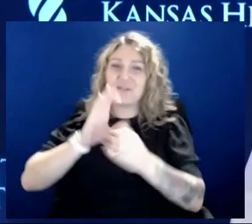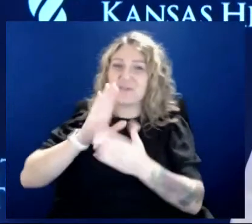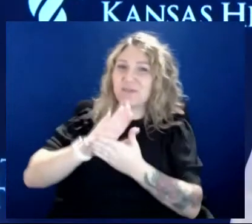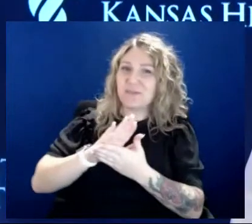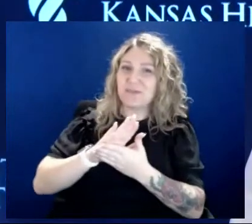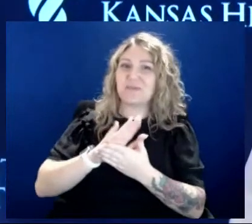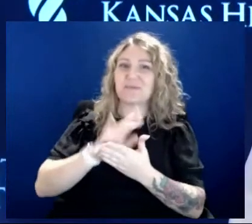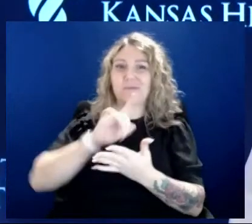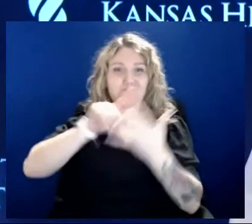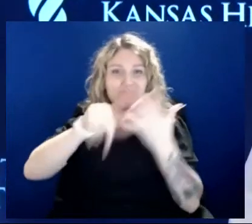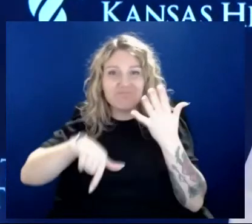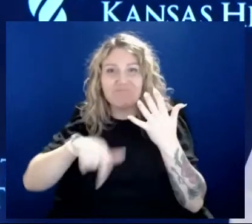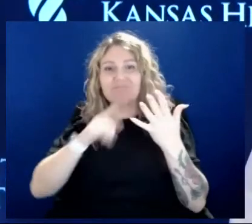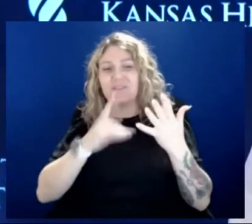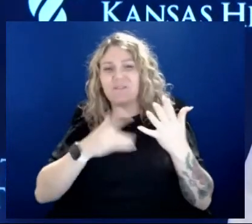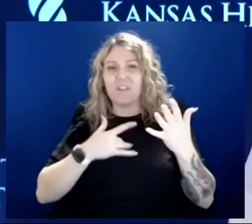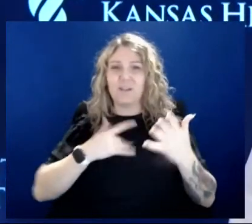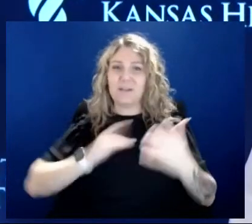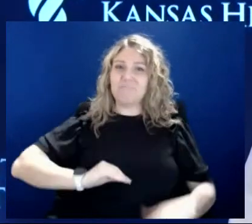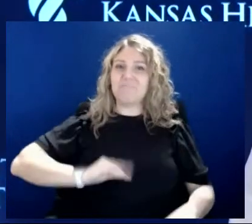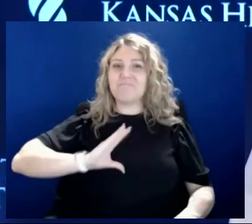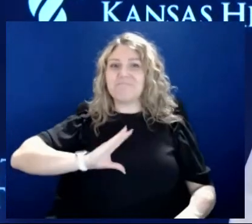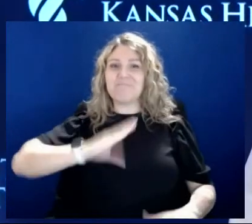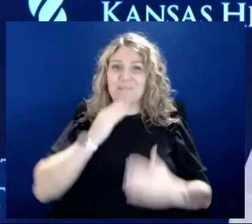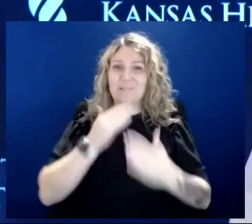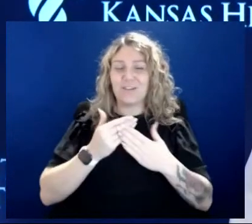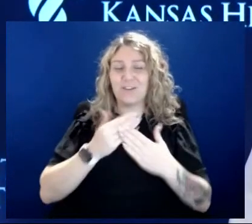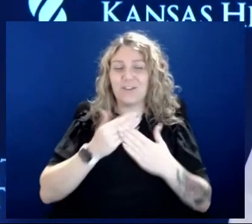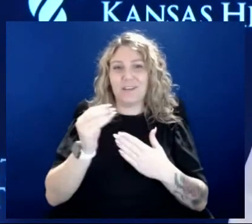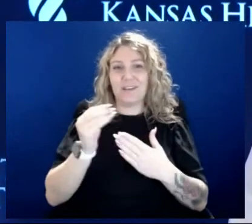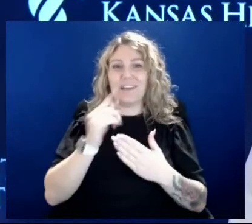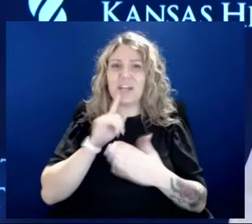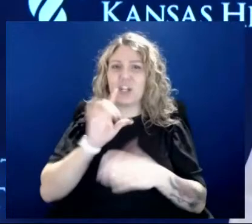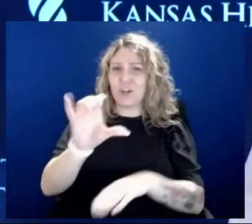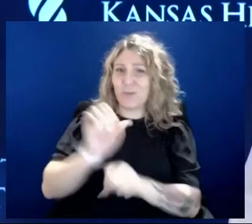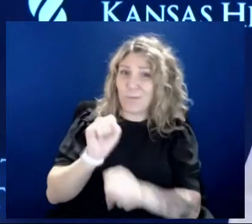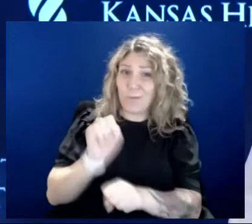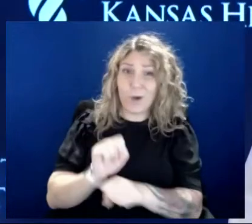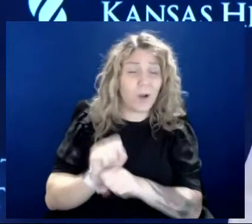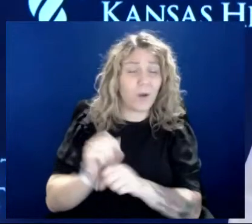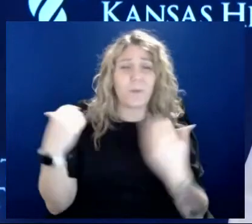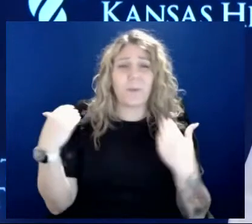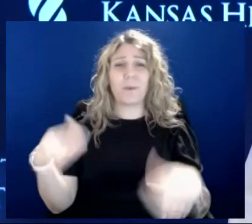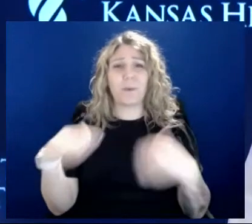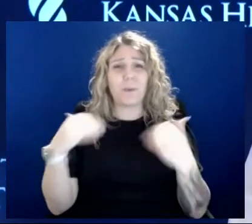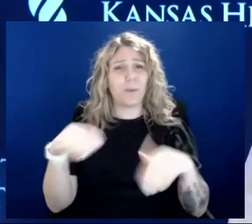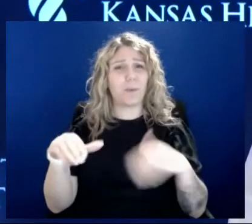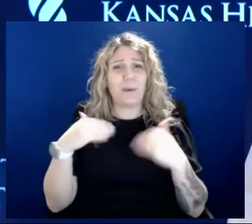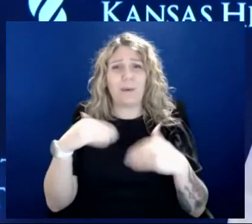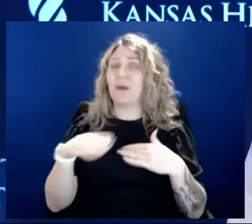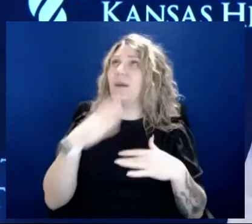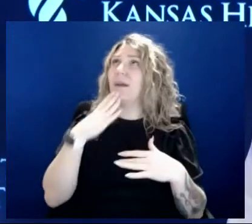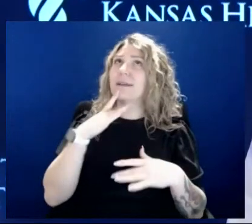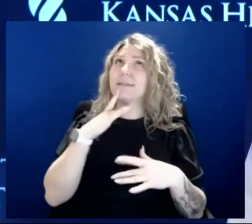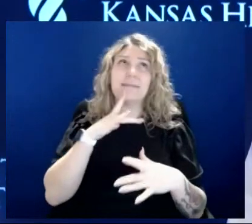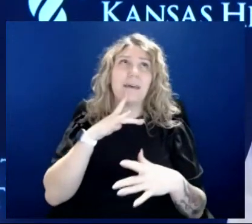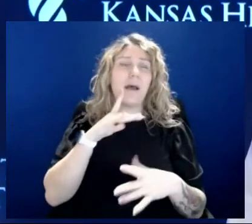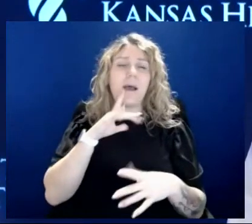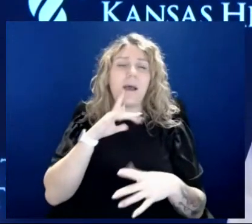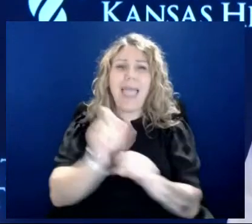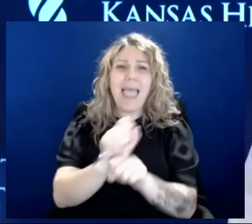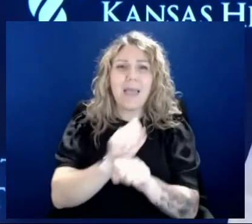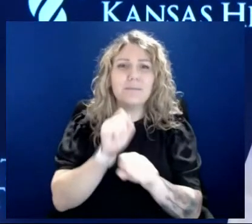feel really good. And the work that Mariana and her team have done at Juntos is just absolutely amazing. It's a national model